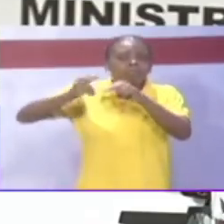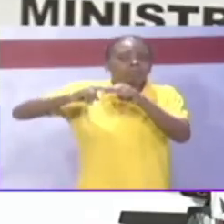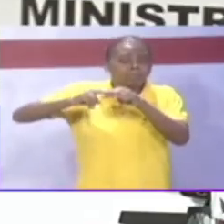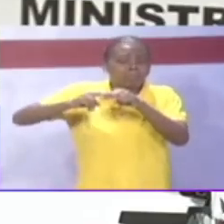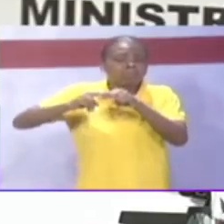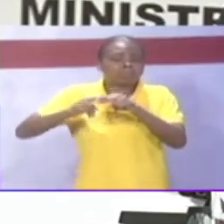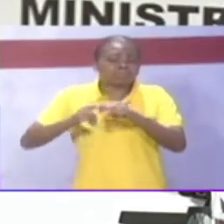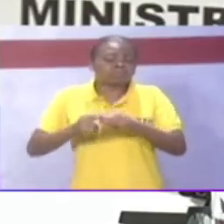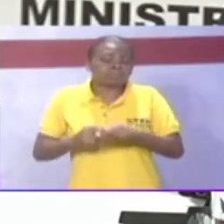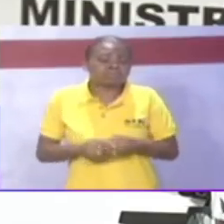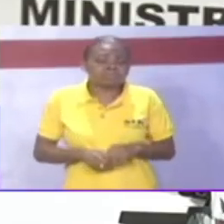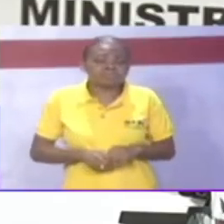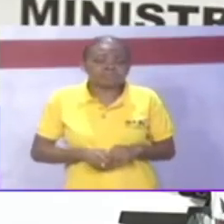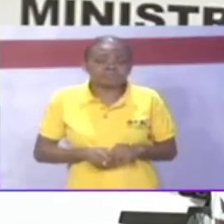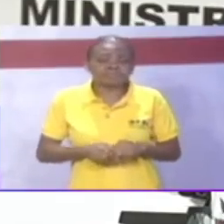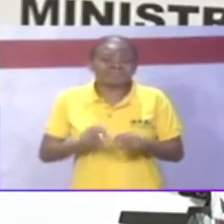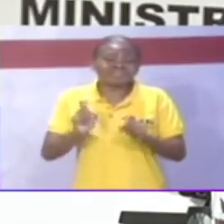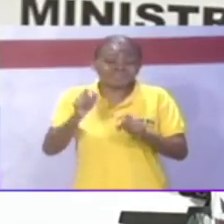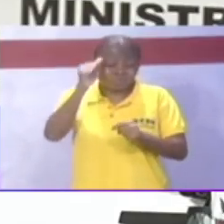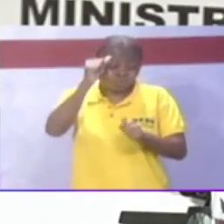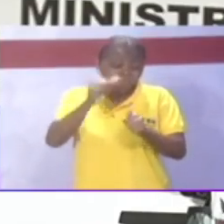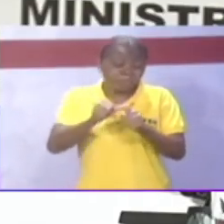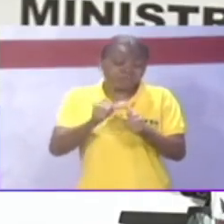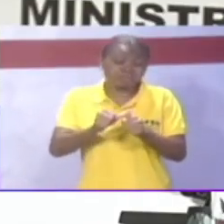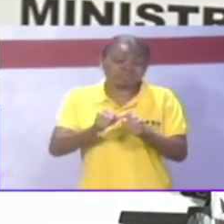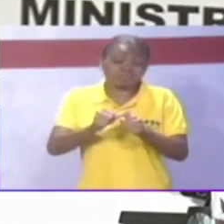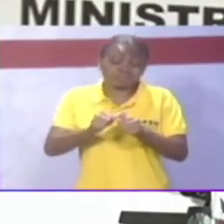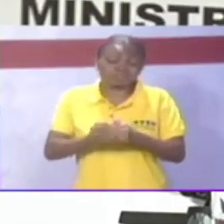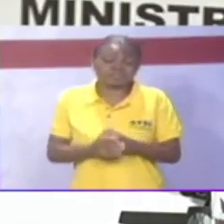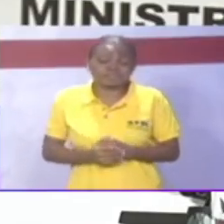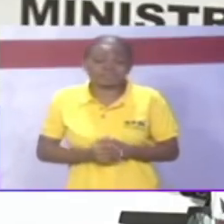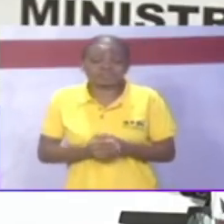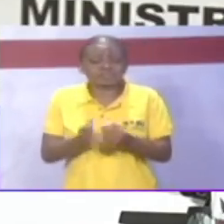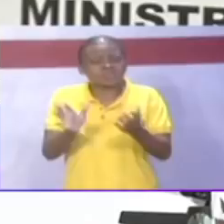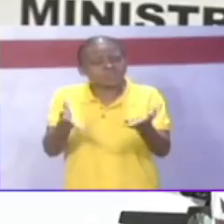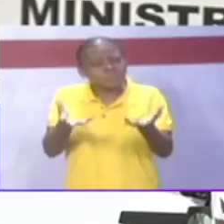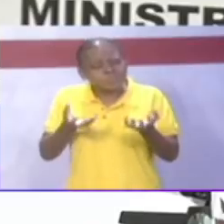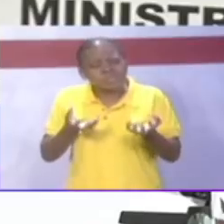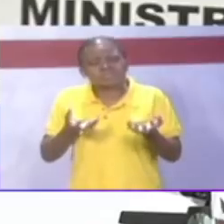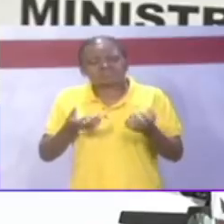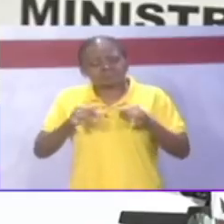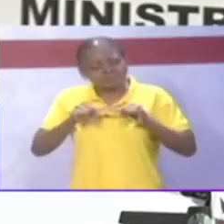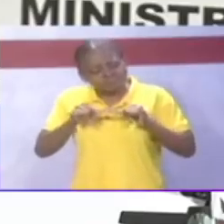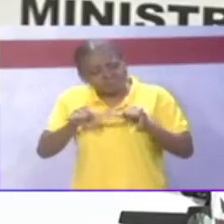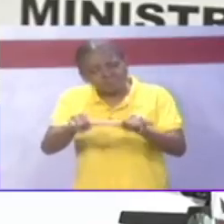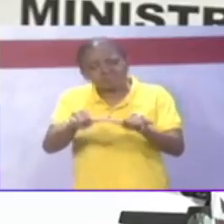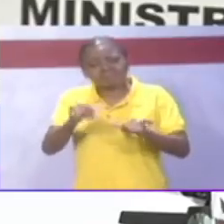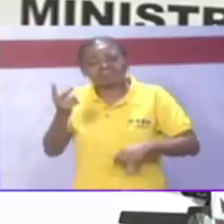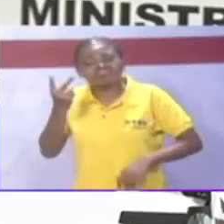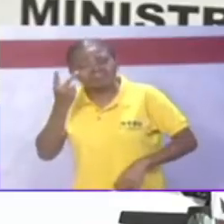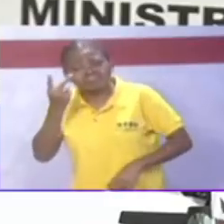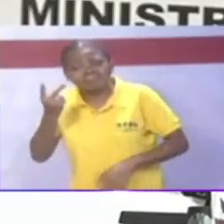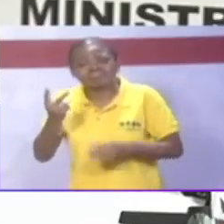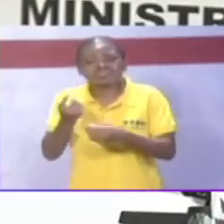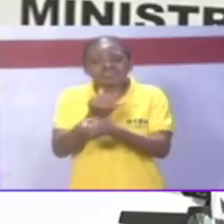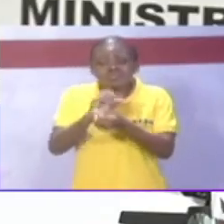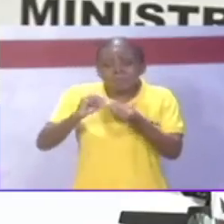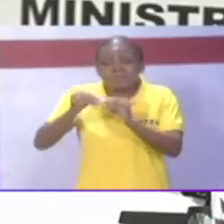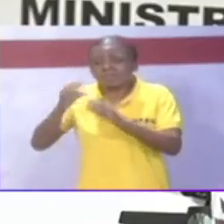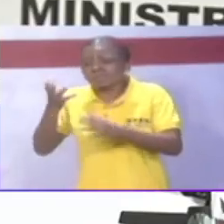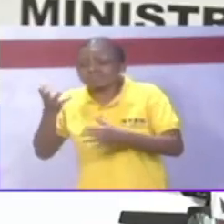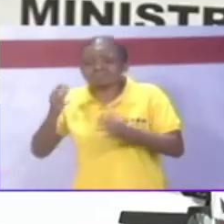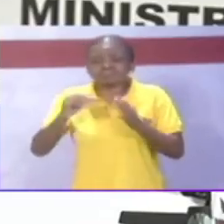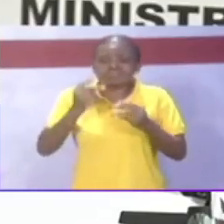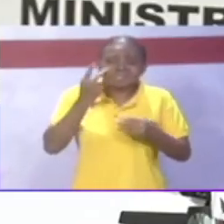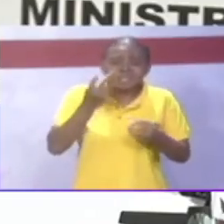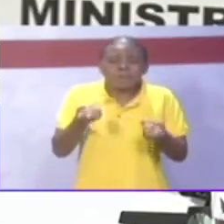be aware of and wary of. We want to continue to look at the vaccination numbers and to continue to have vaccination coverage